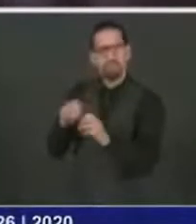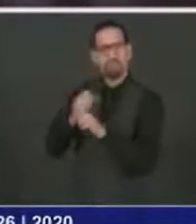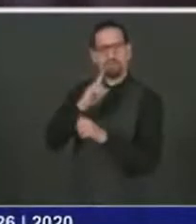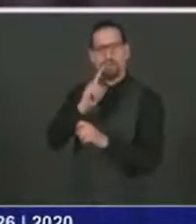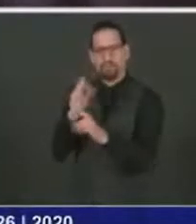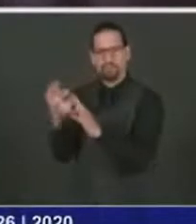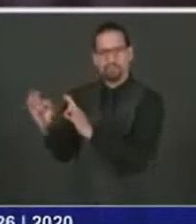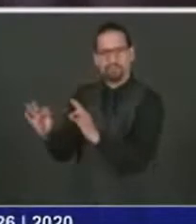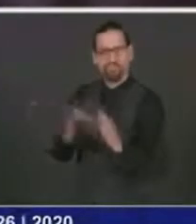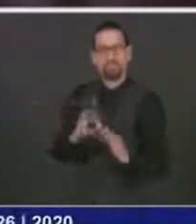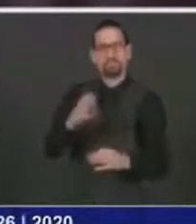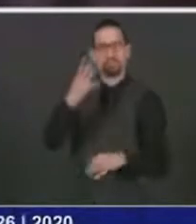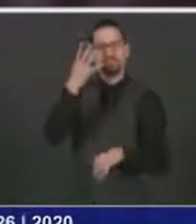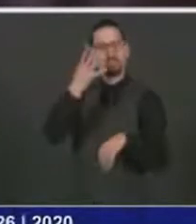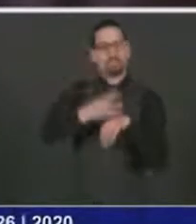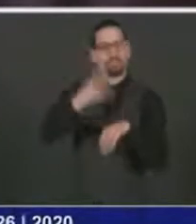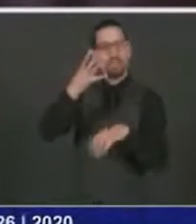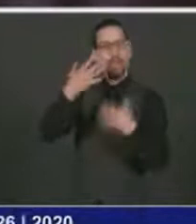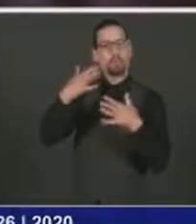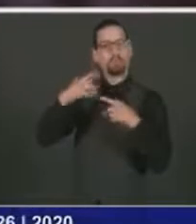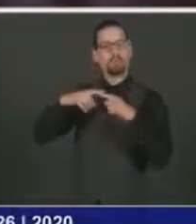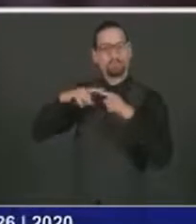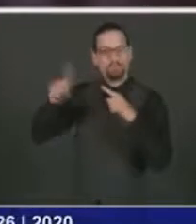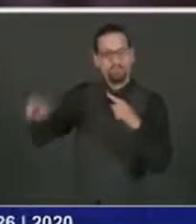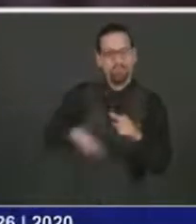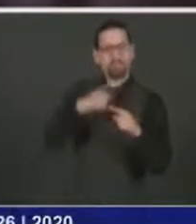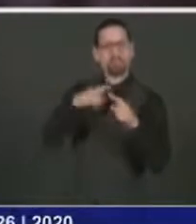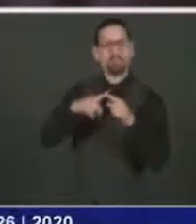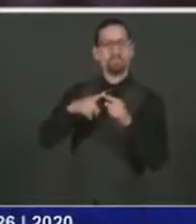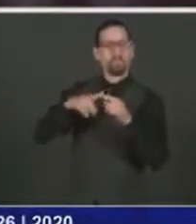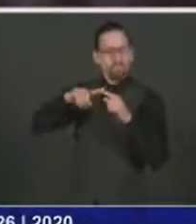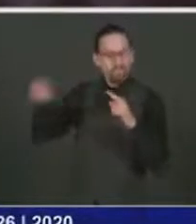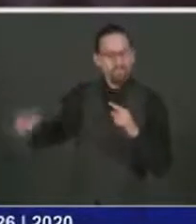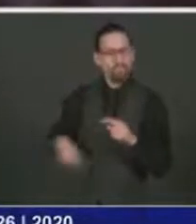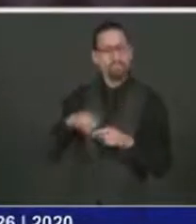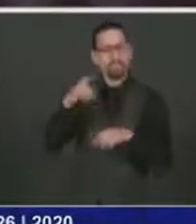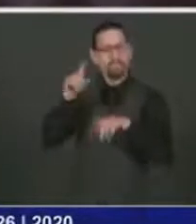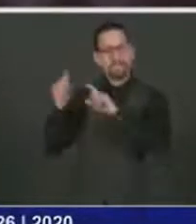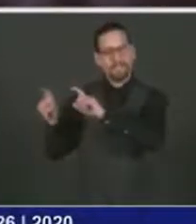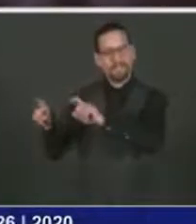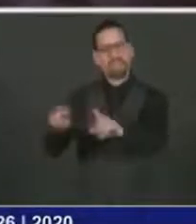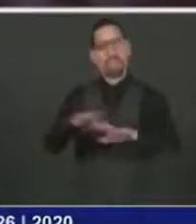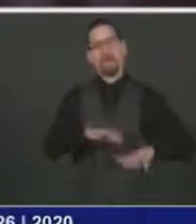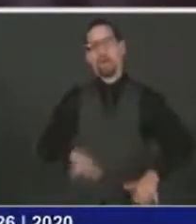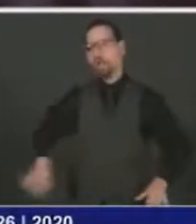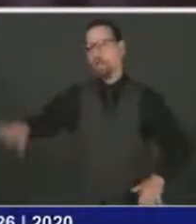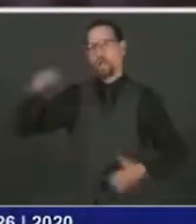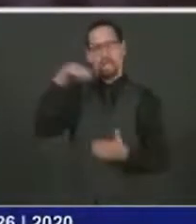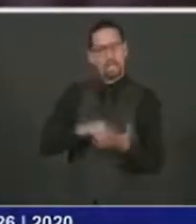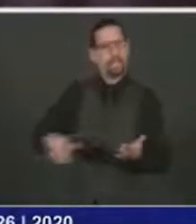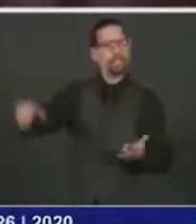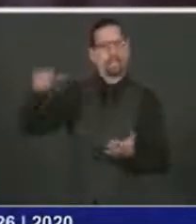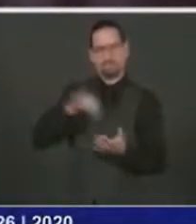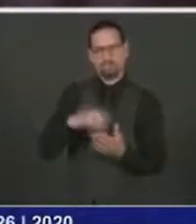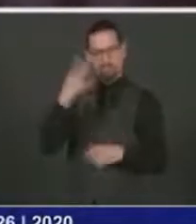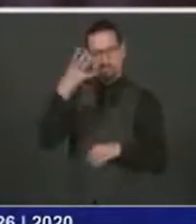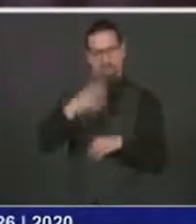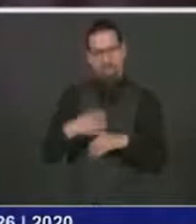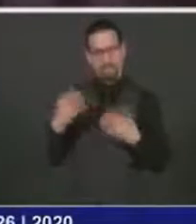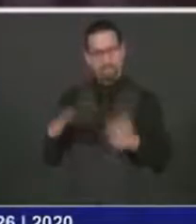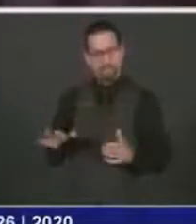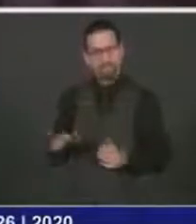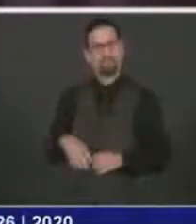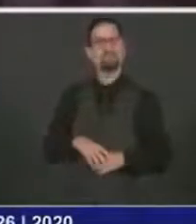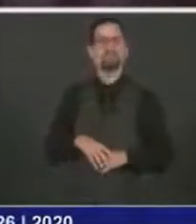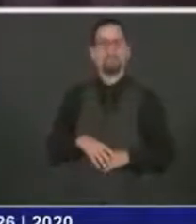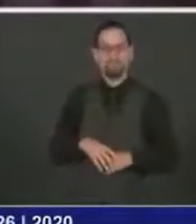4 rounds of cyclical testing have been completed thus far at the nursing homes, and we will continue